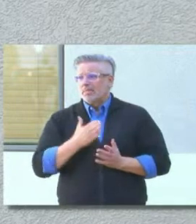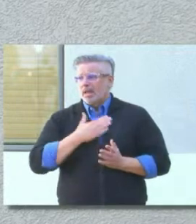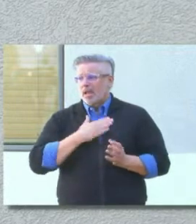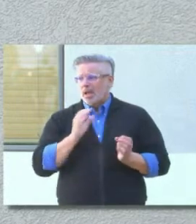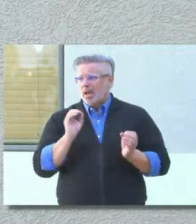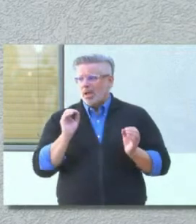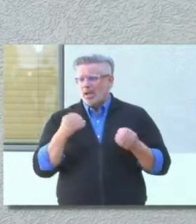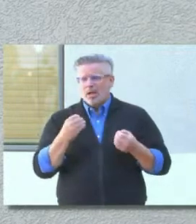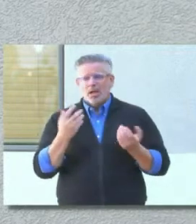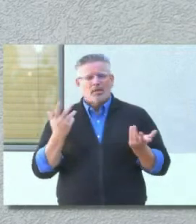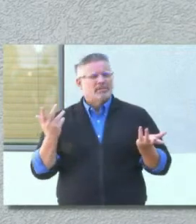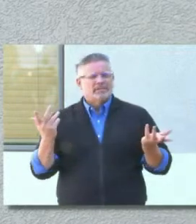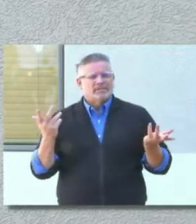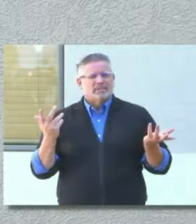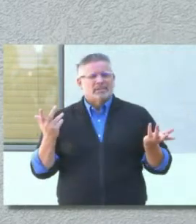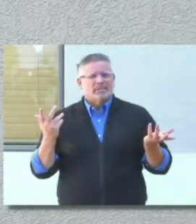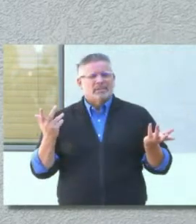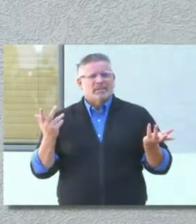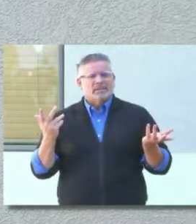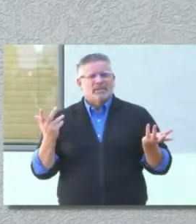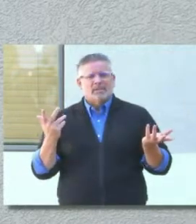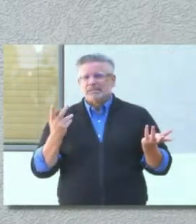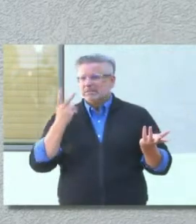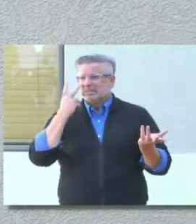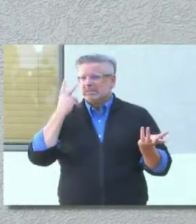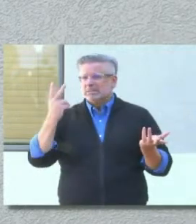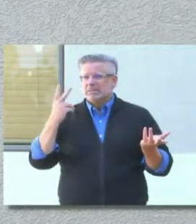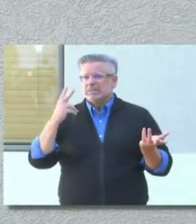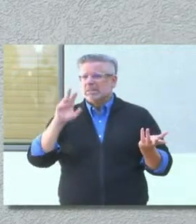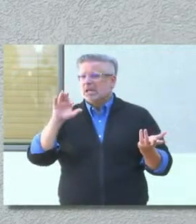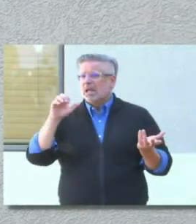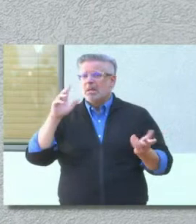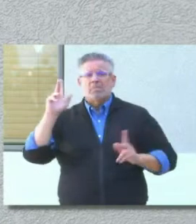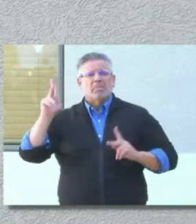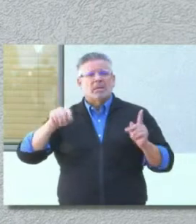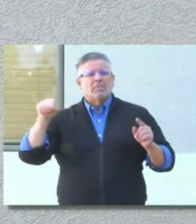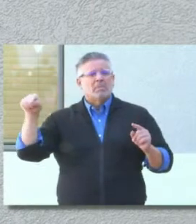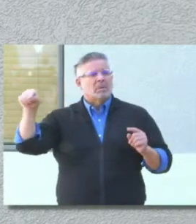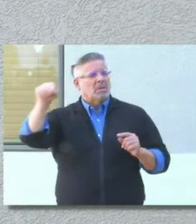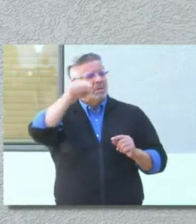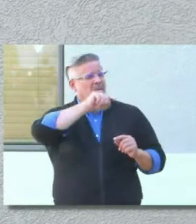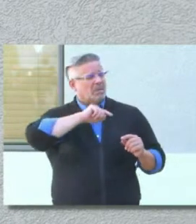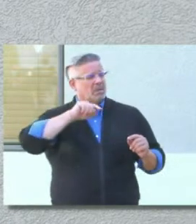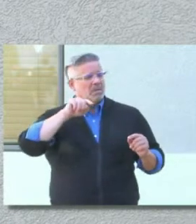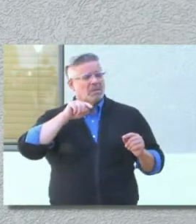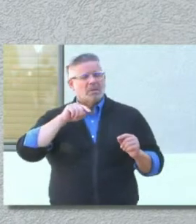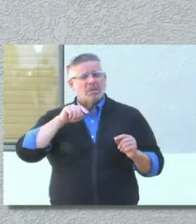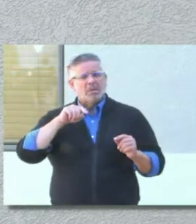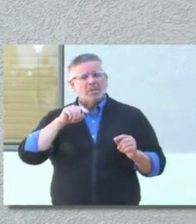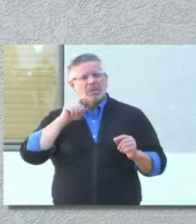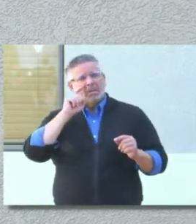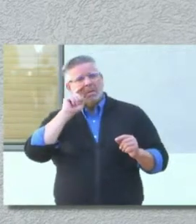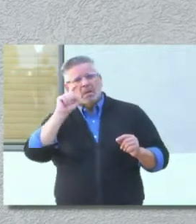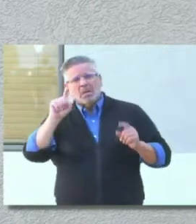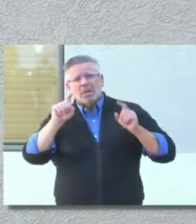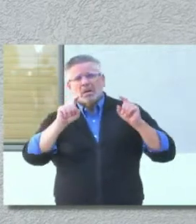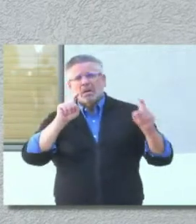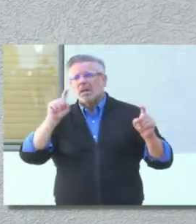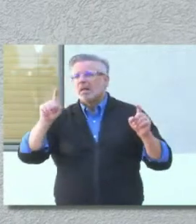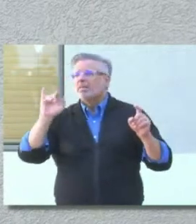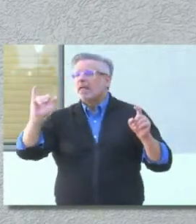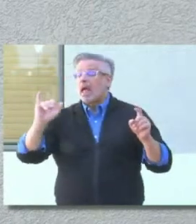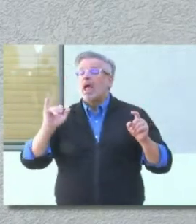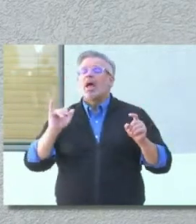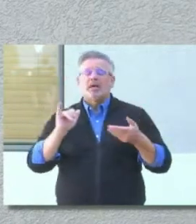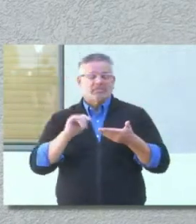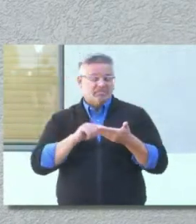office. And I didn't see a lot of other folks. And then I start seeing some things bubble up on social